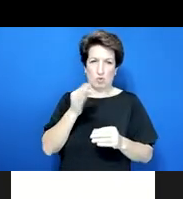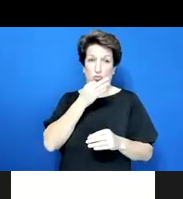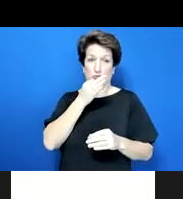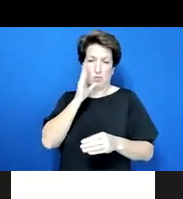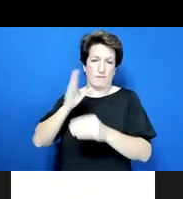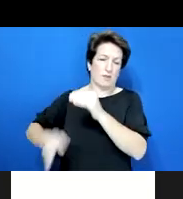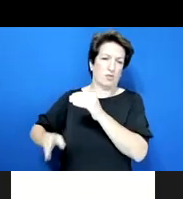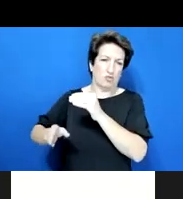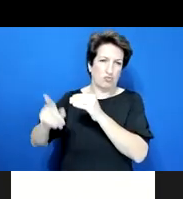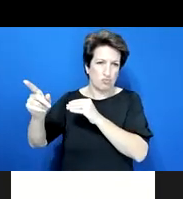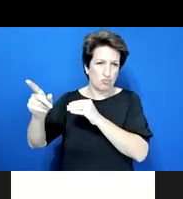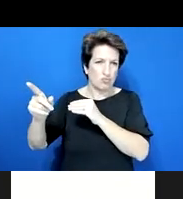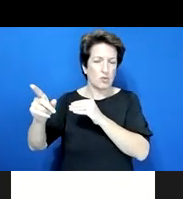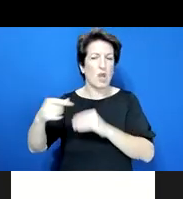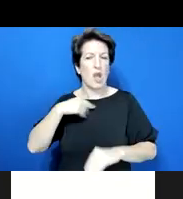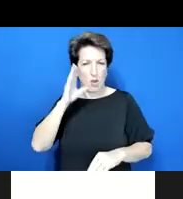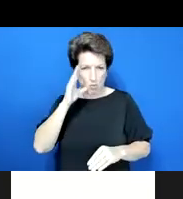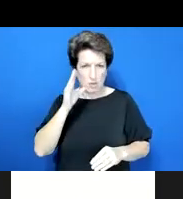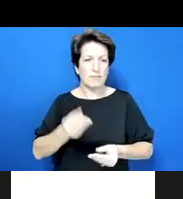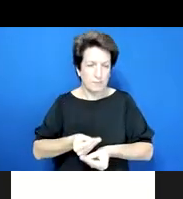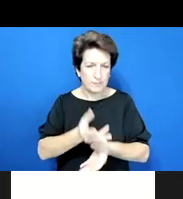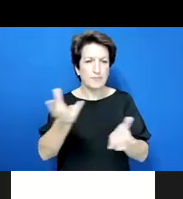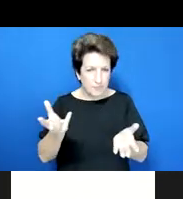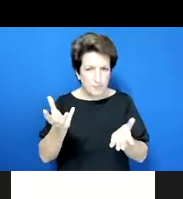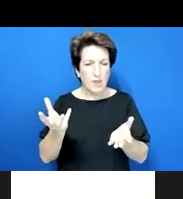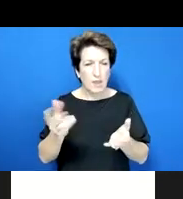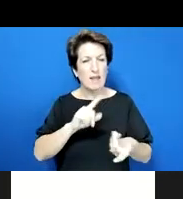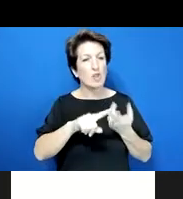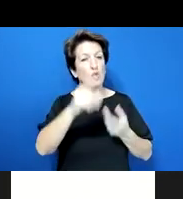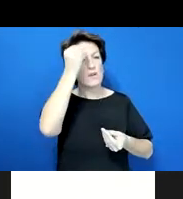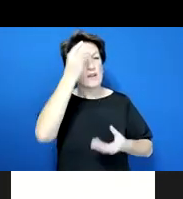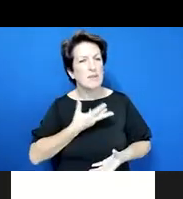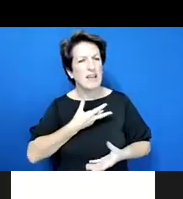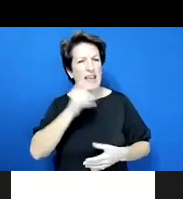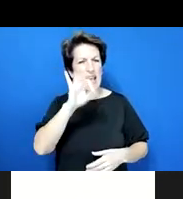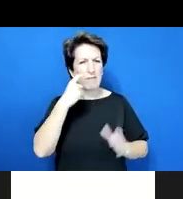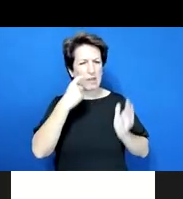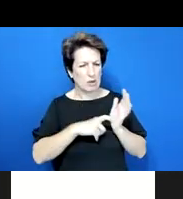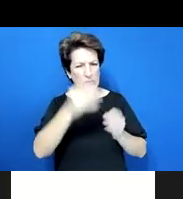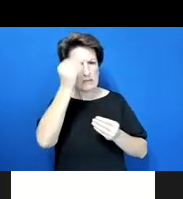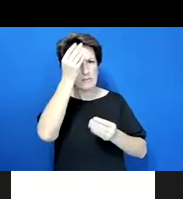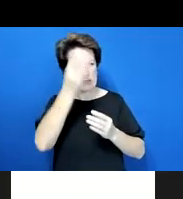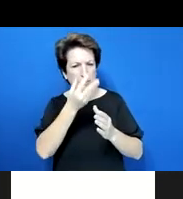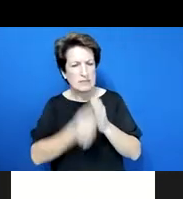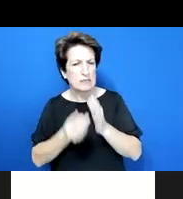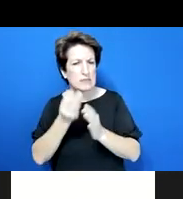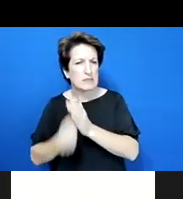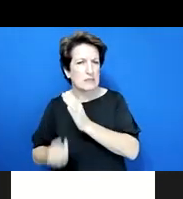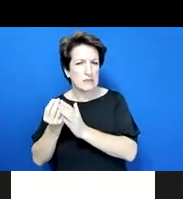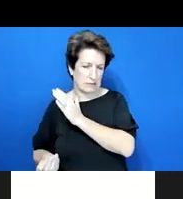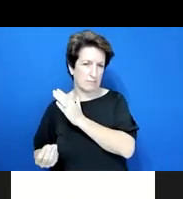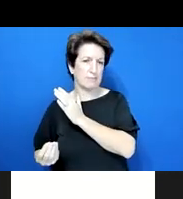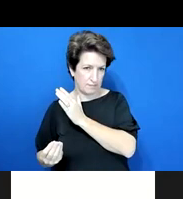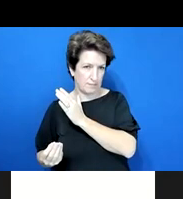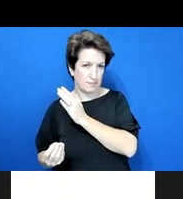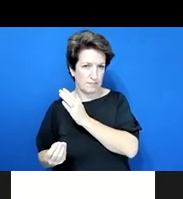certainly get those out, and then you can let me know if there are any gaps in what I send that are